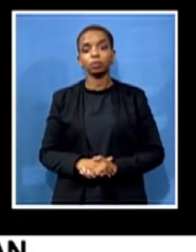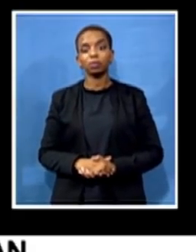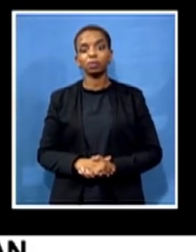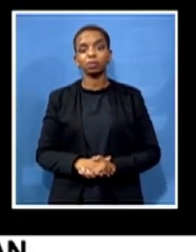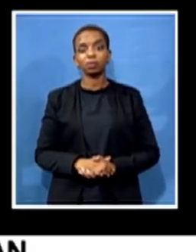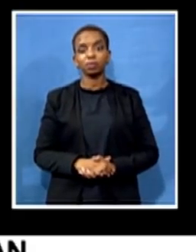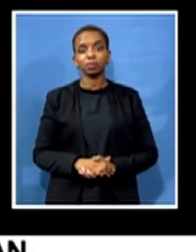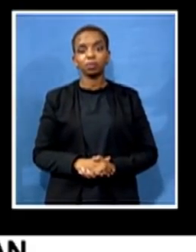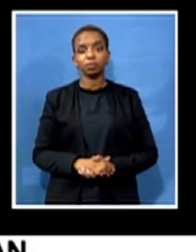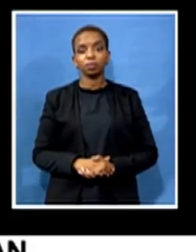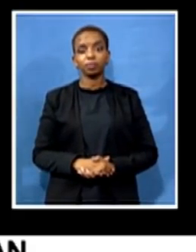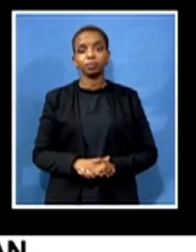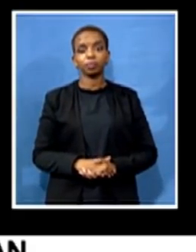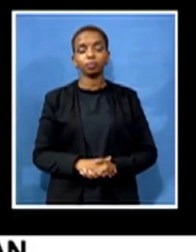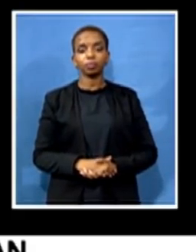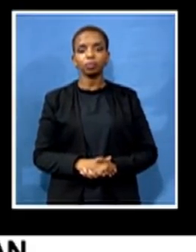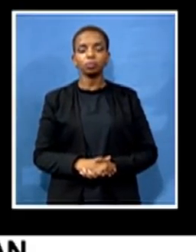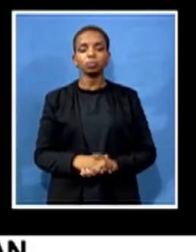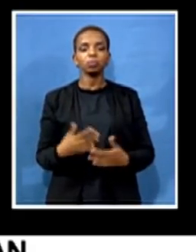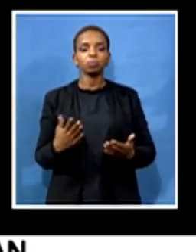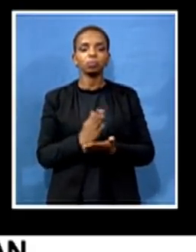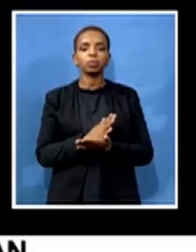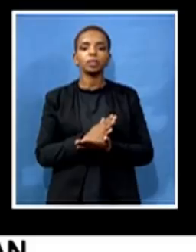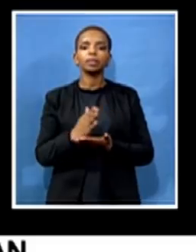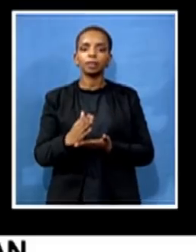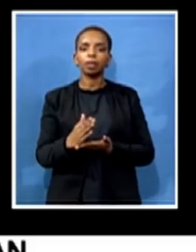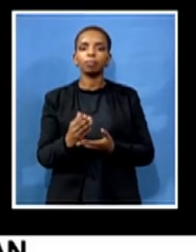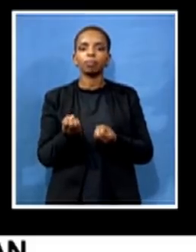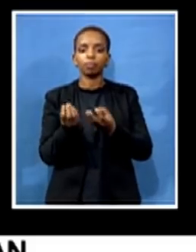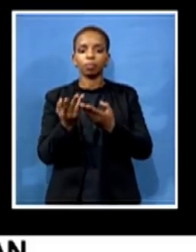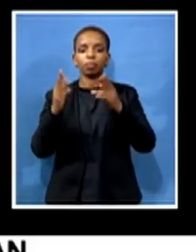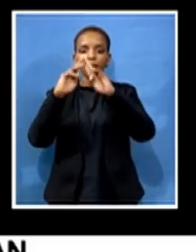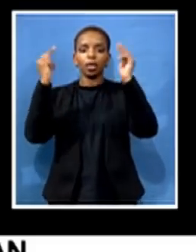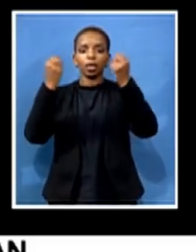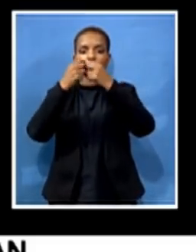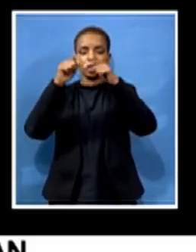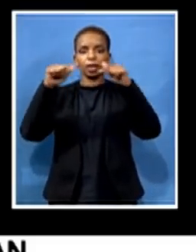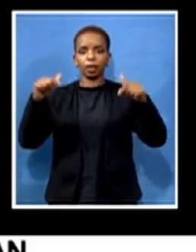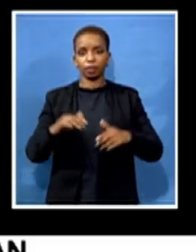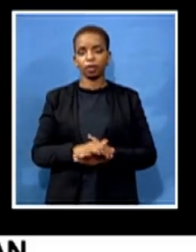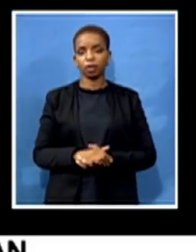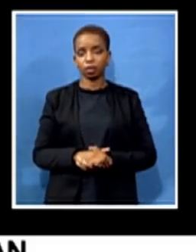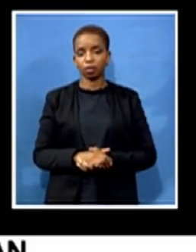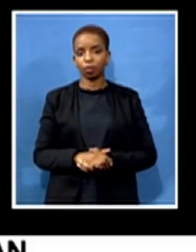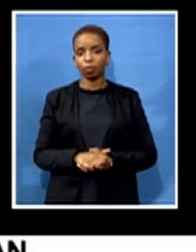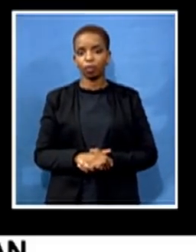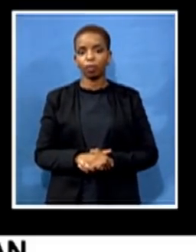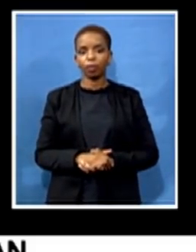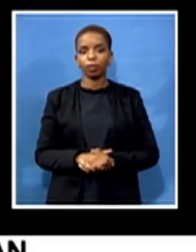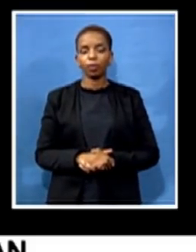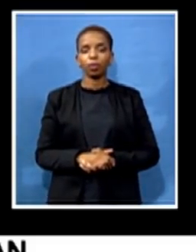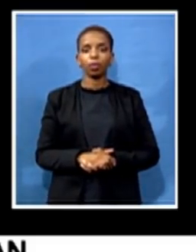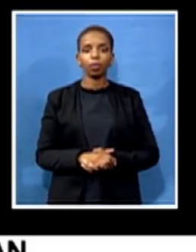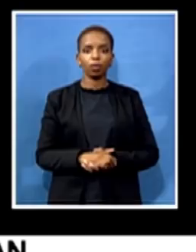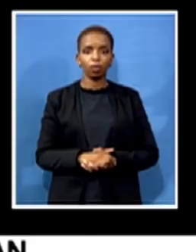some were provided at the national level. It's a measure. It's not